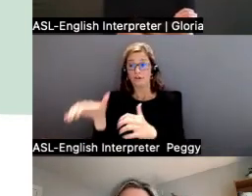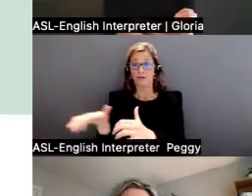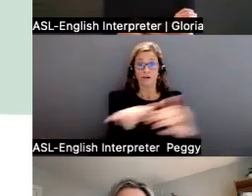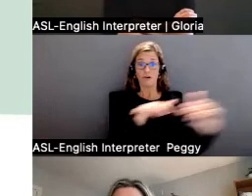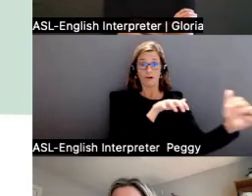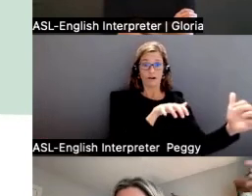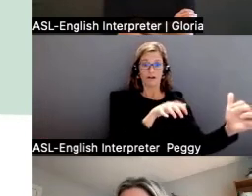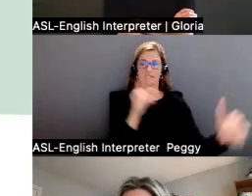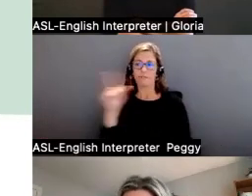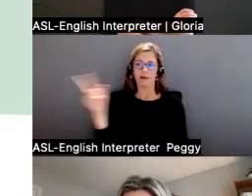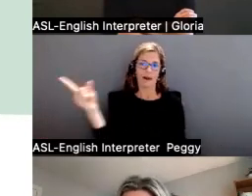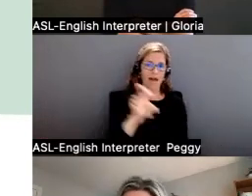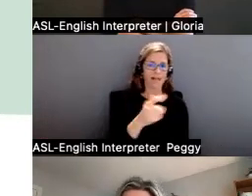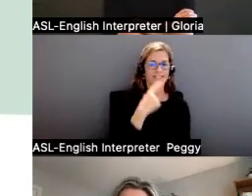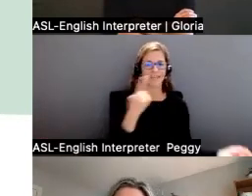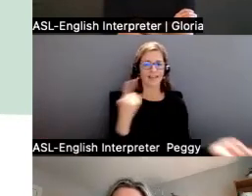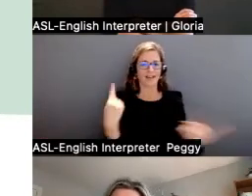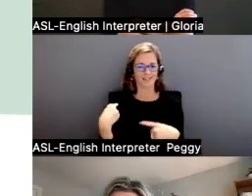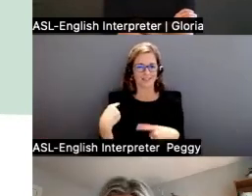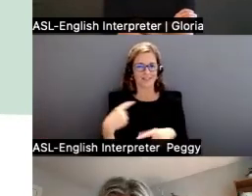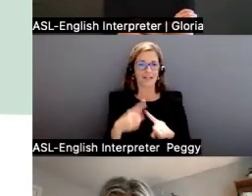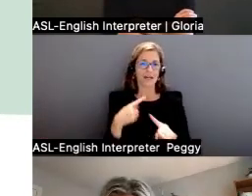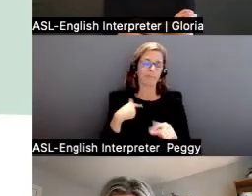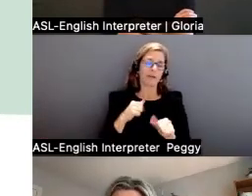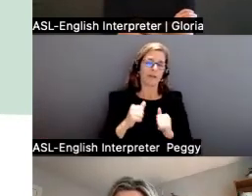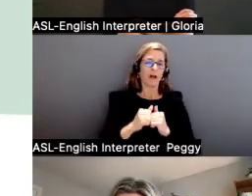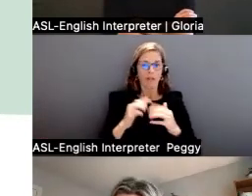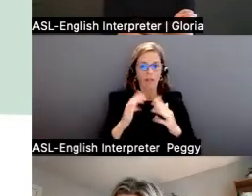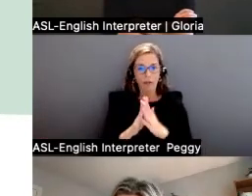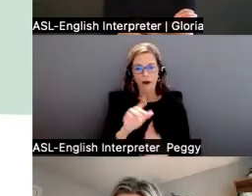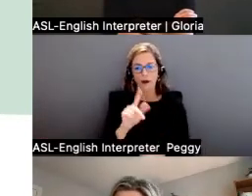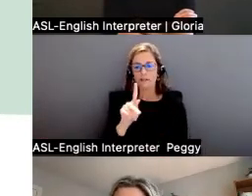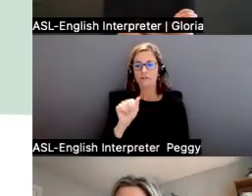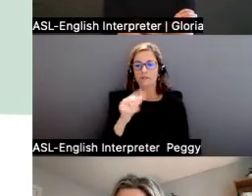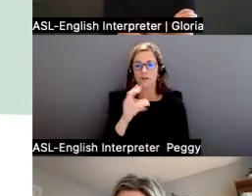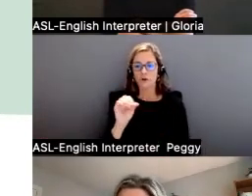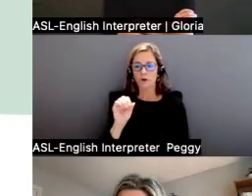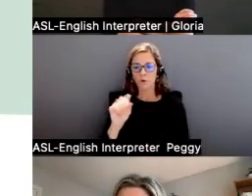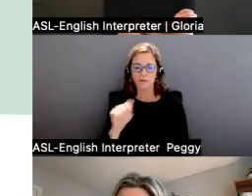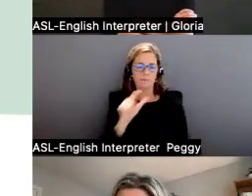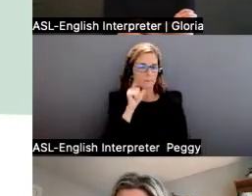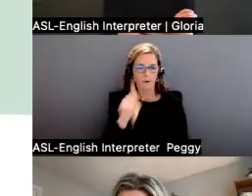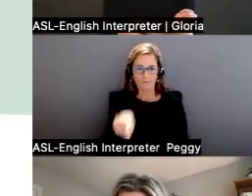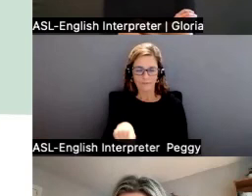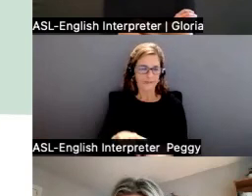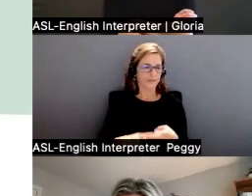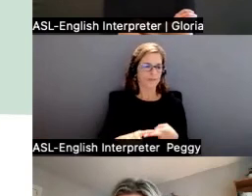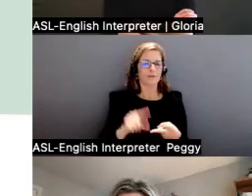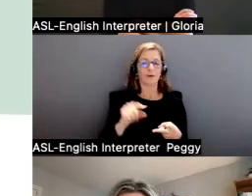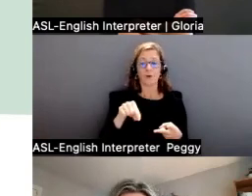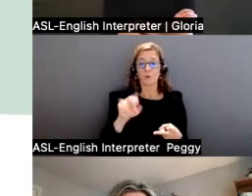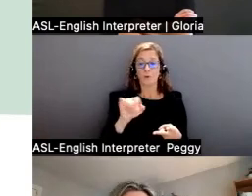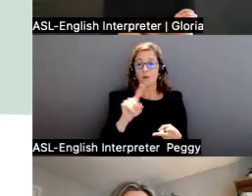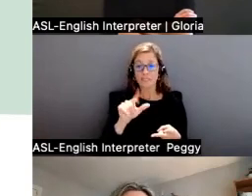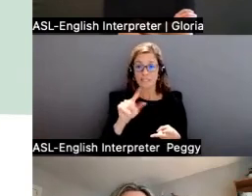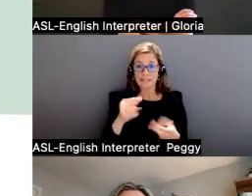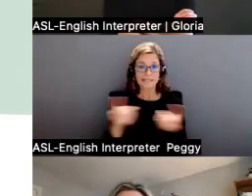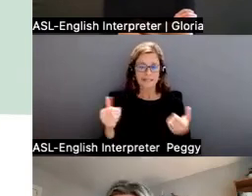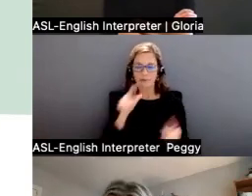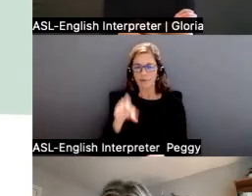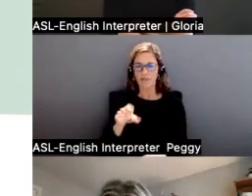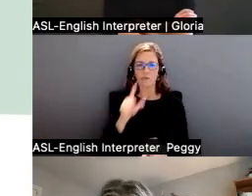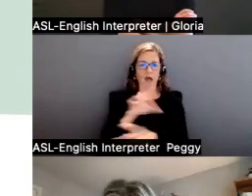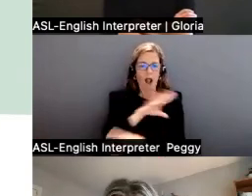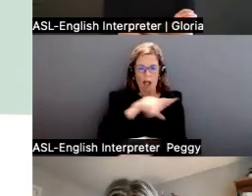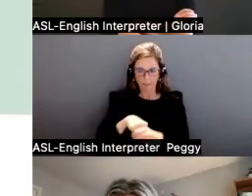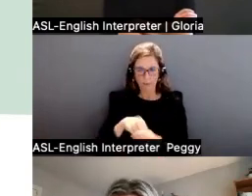So I don't have to launch Kahoot. I don't have to launch Quizlet as a separate website. It's all part of the same presentation. So